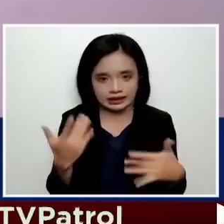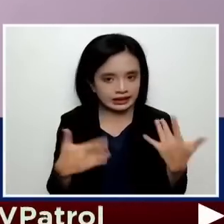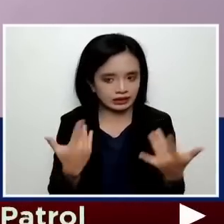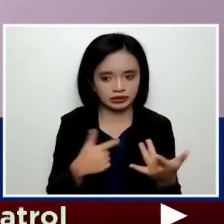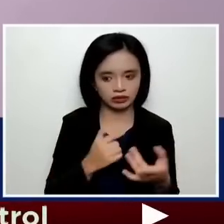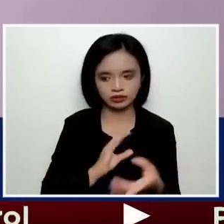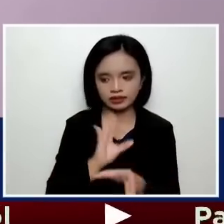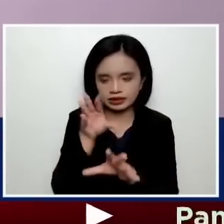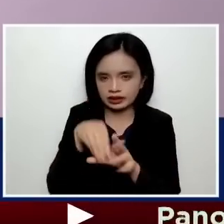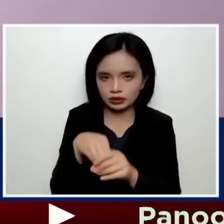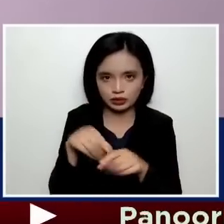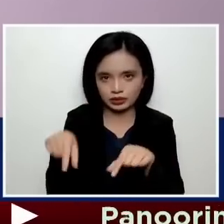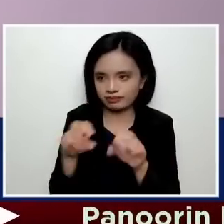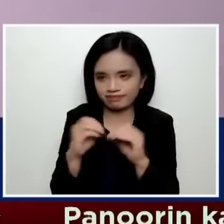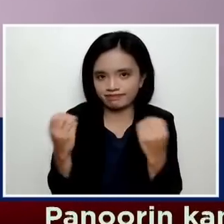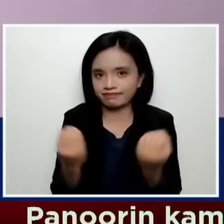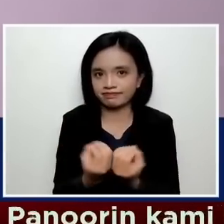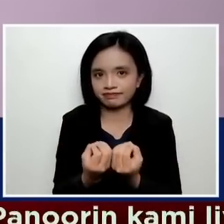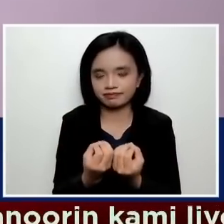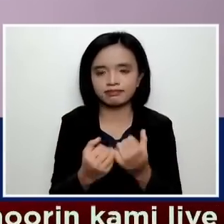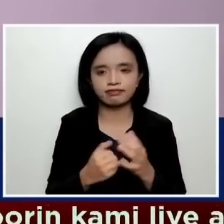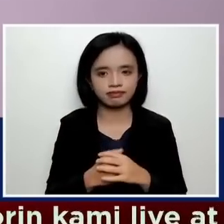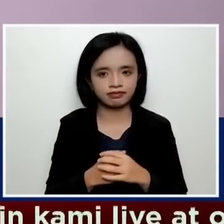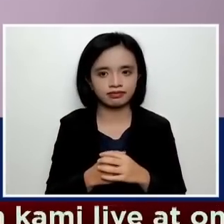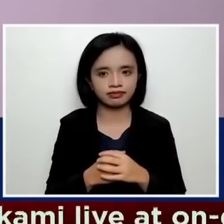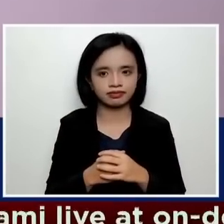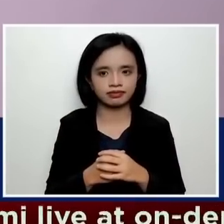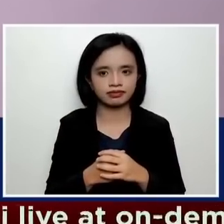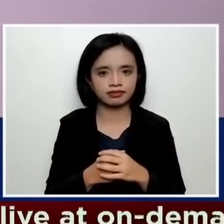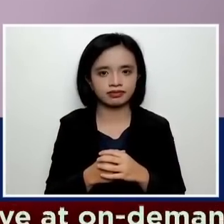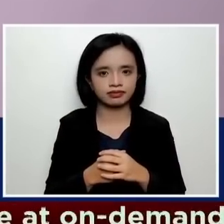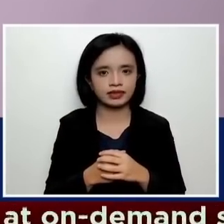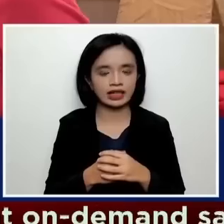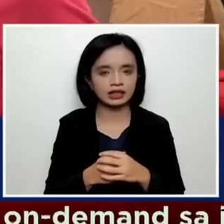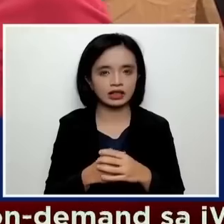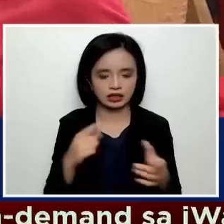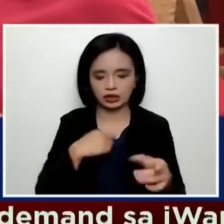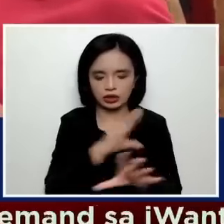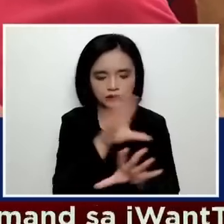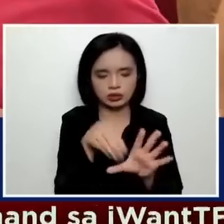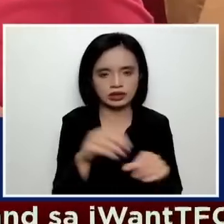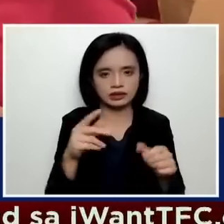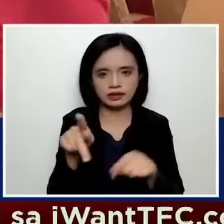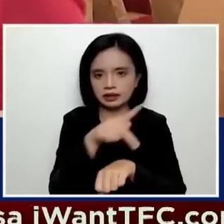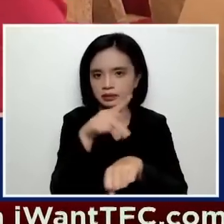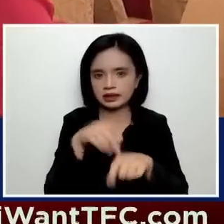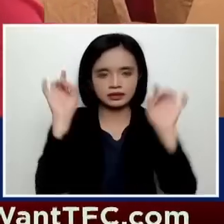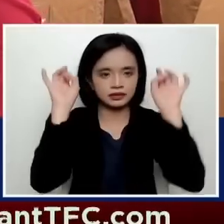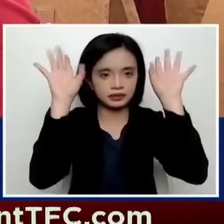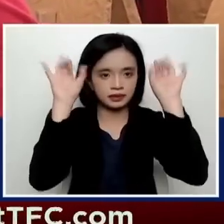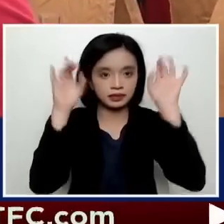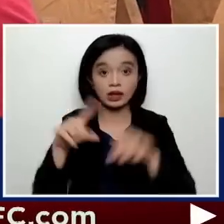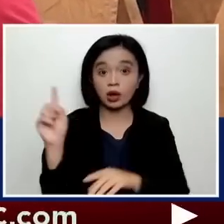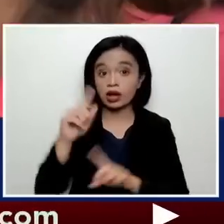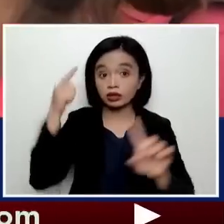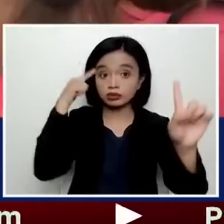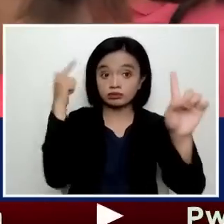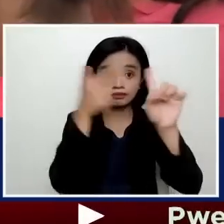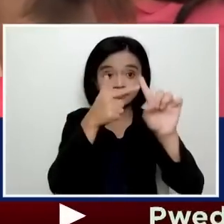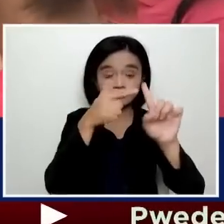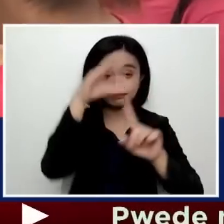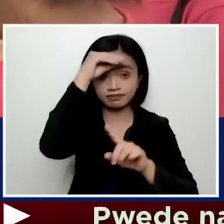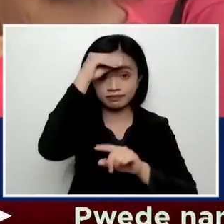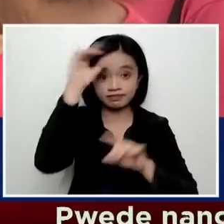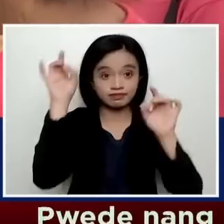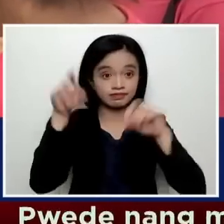of this organization, be part of Phil-Am, Philippines volleyball. Isa sa target ng men's national team ang